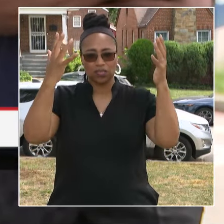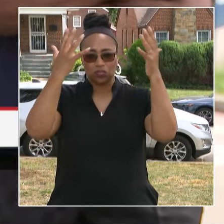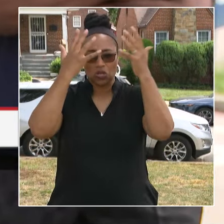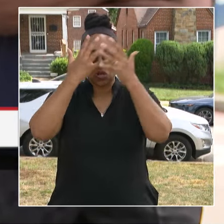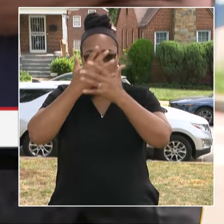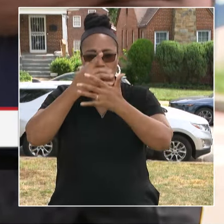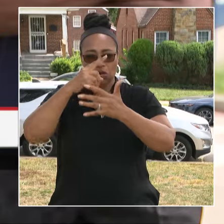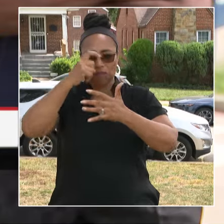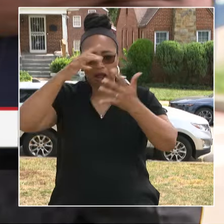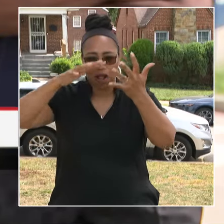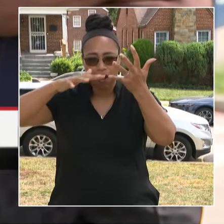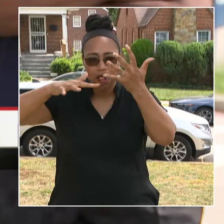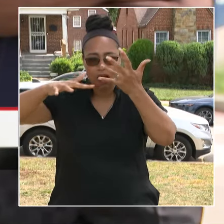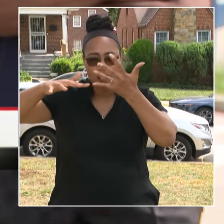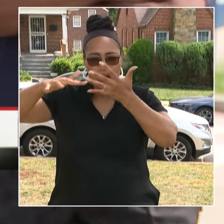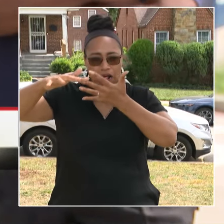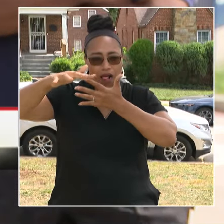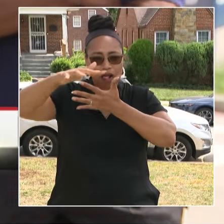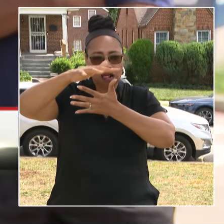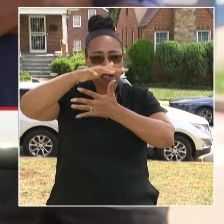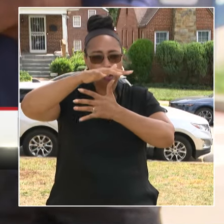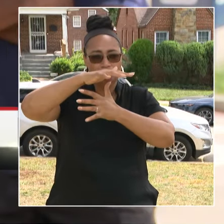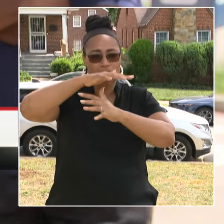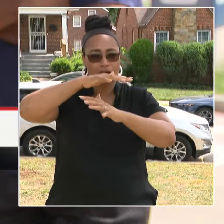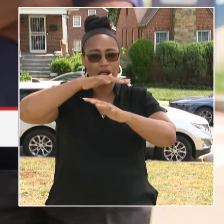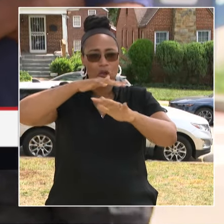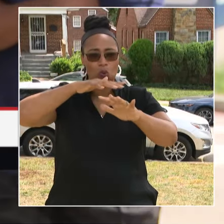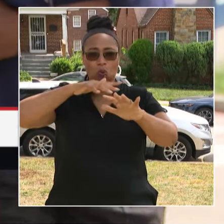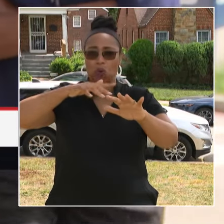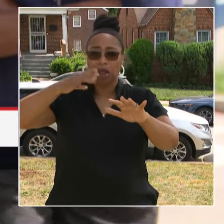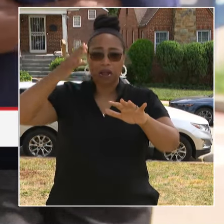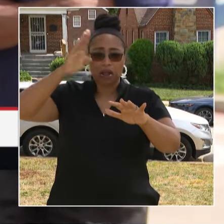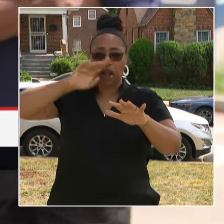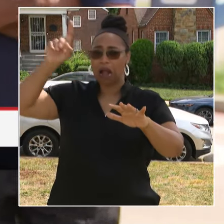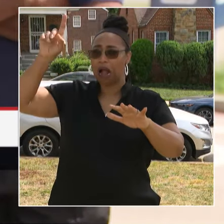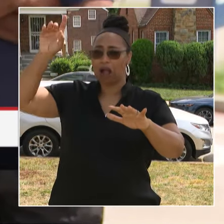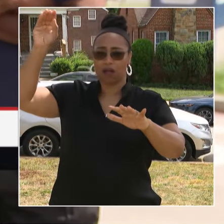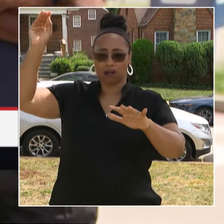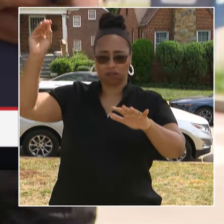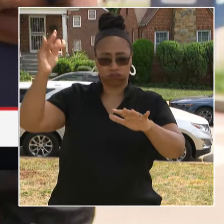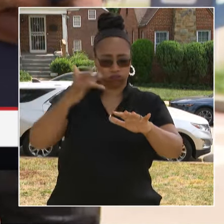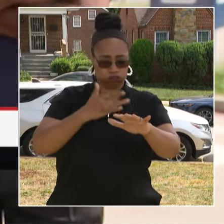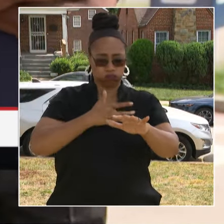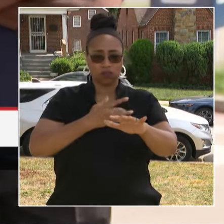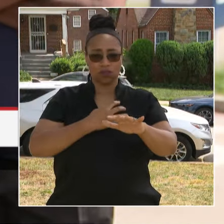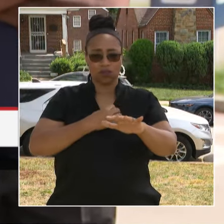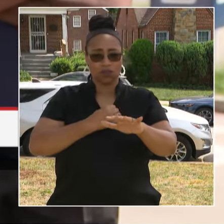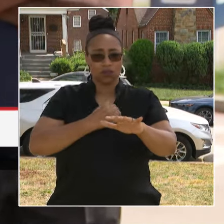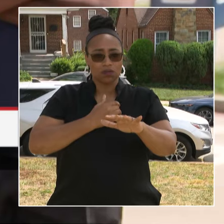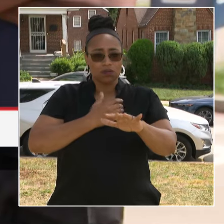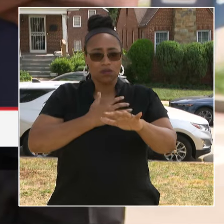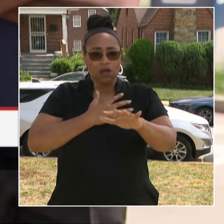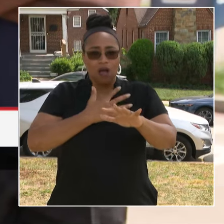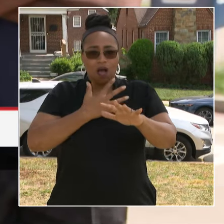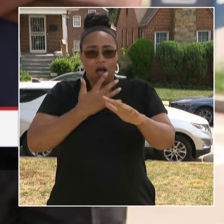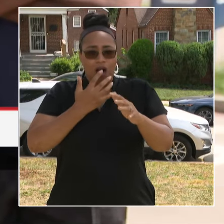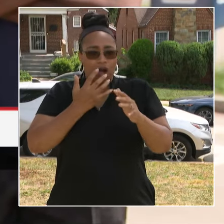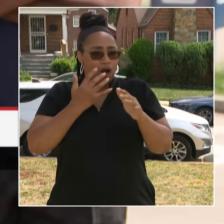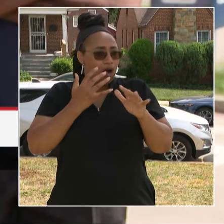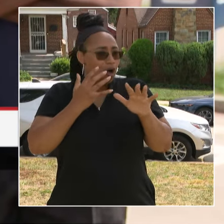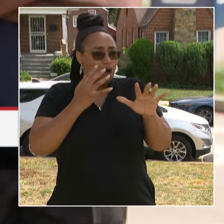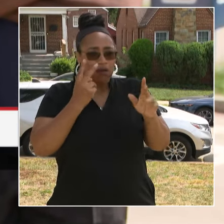gods may be for my unconquerable soul. In the fell clutch of circumstance, I have not winced nor cried aloud. Under